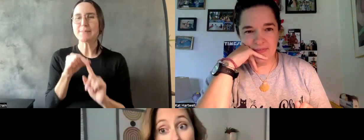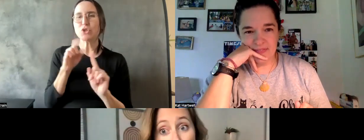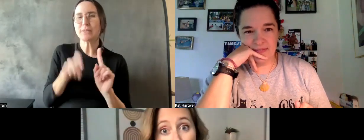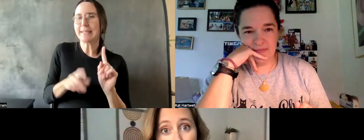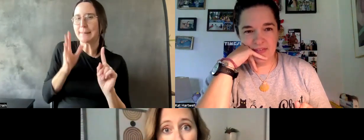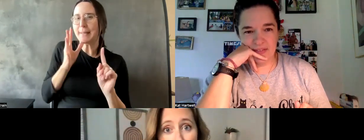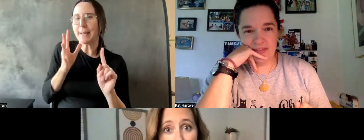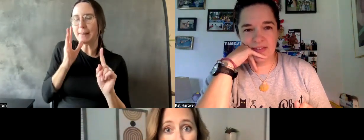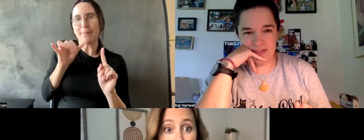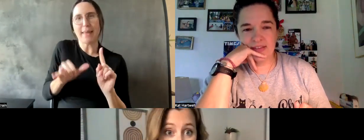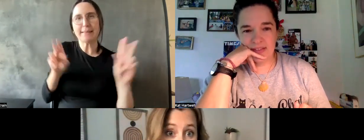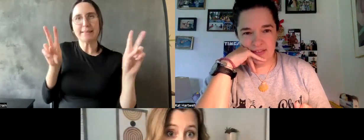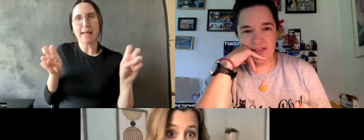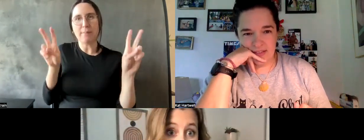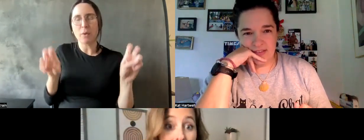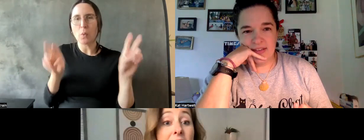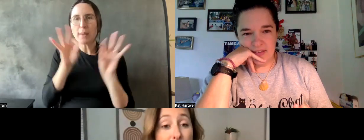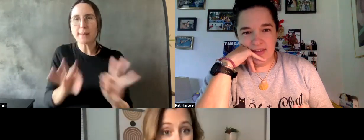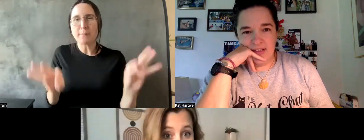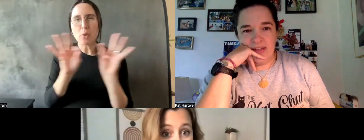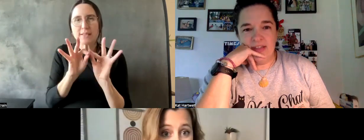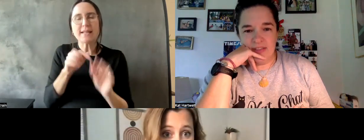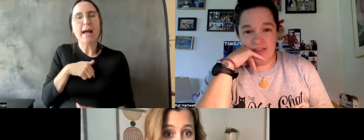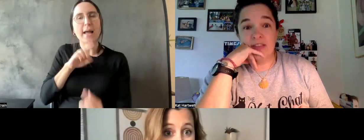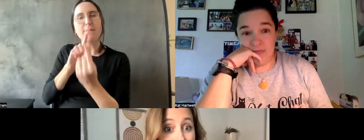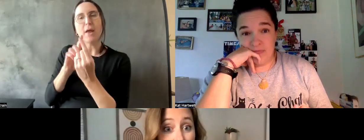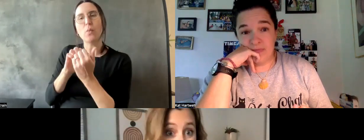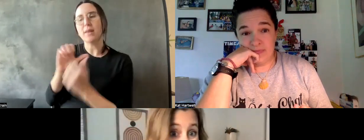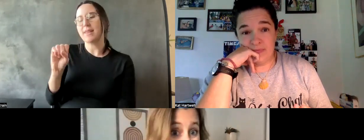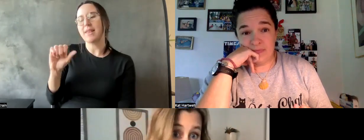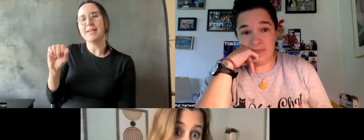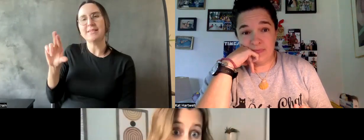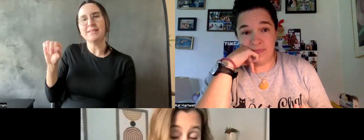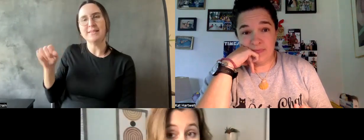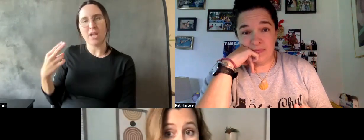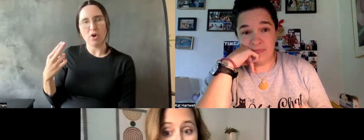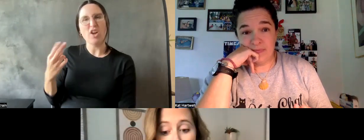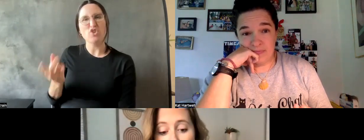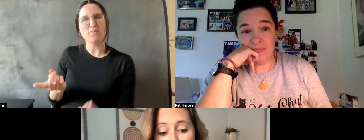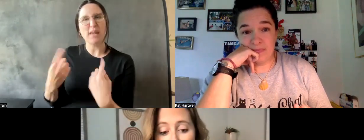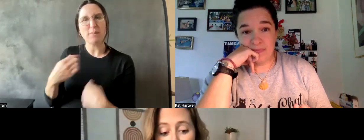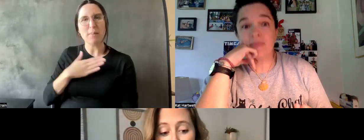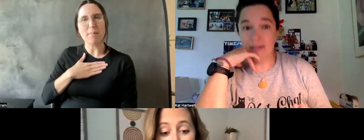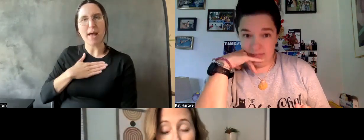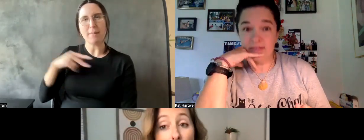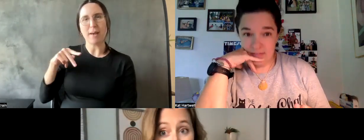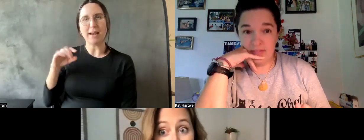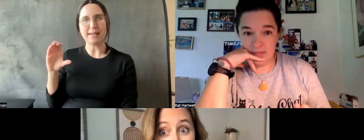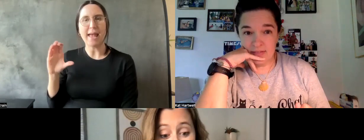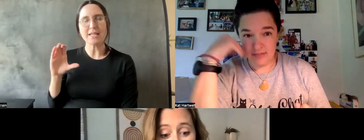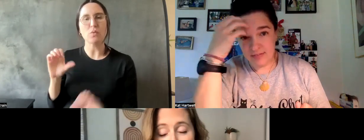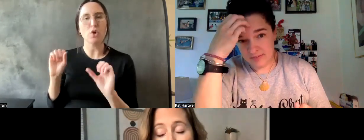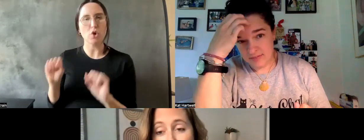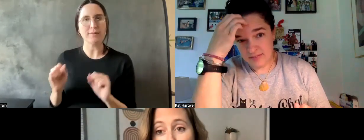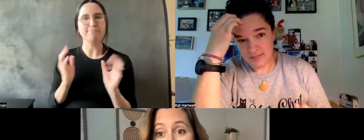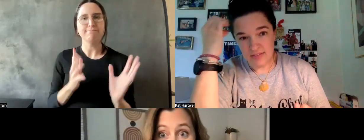with Sarah from Suspenders Unbuttoned. I had her come on my podcast so we could kind of talk about that commonality